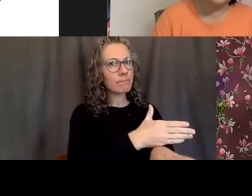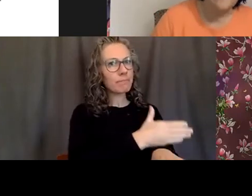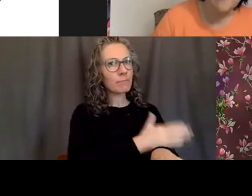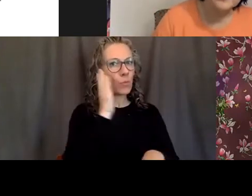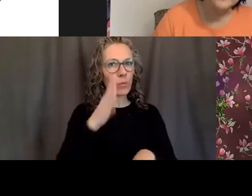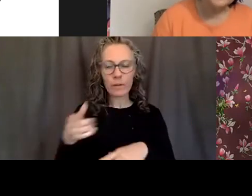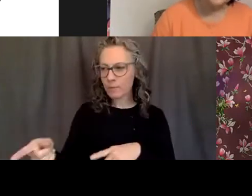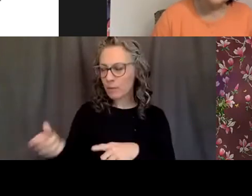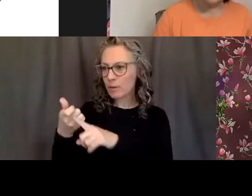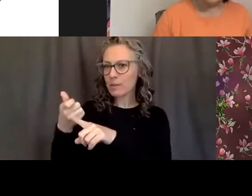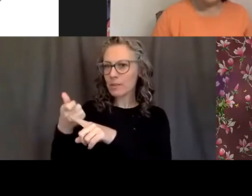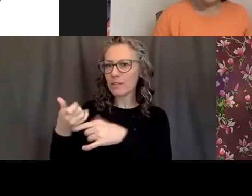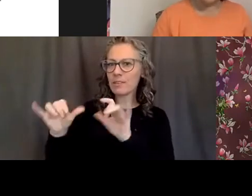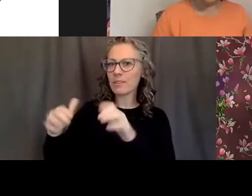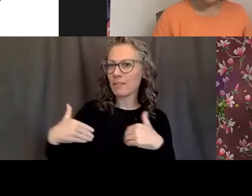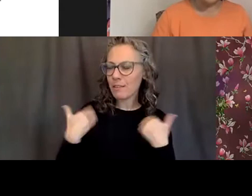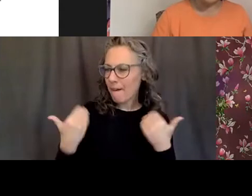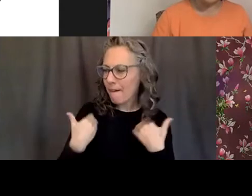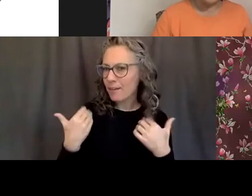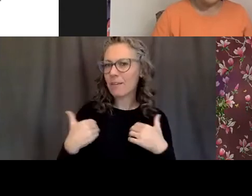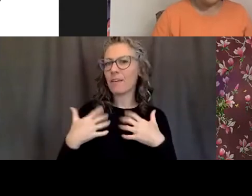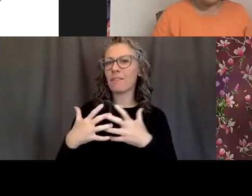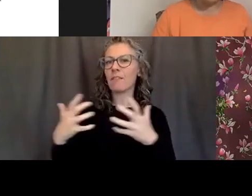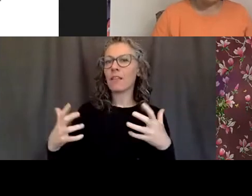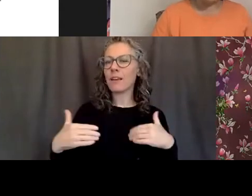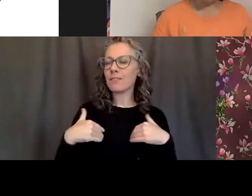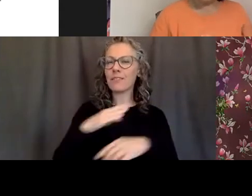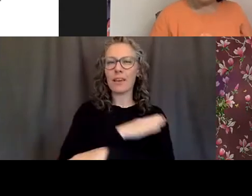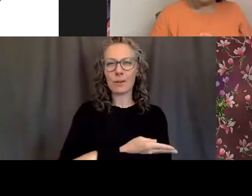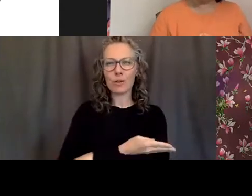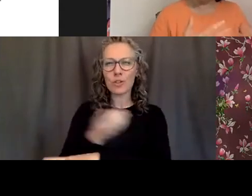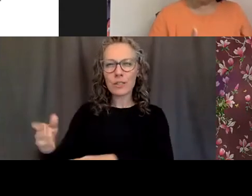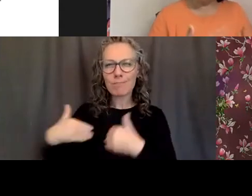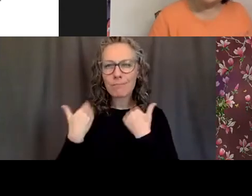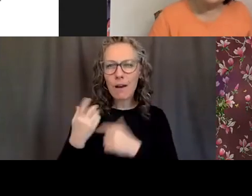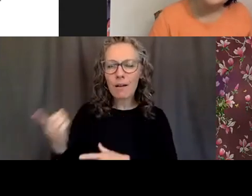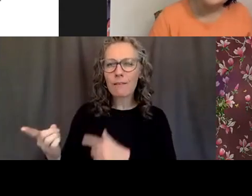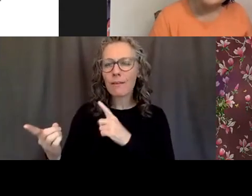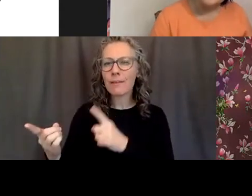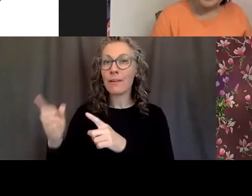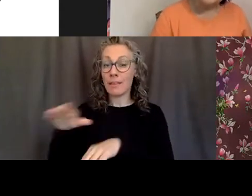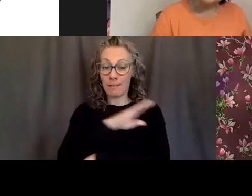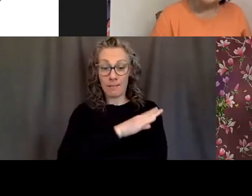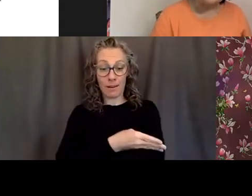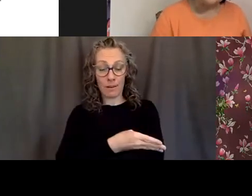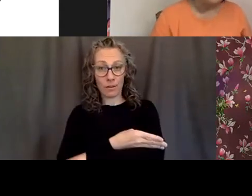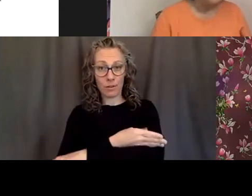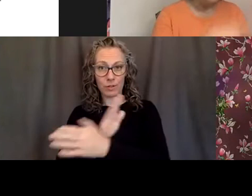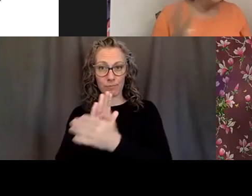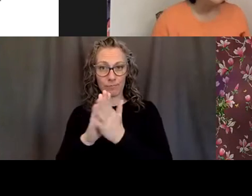still young. You still have a lot of energy. So you want to turn that into